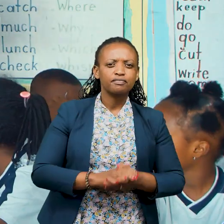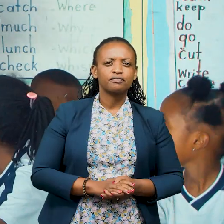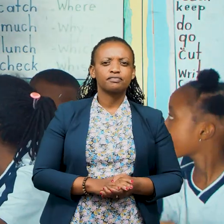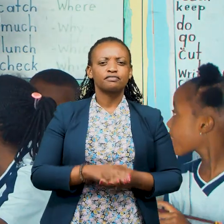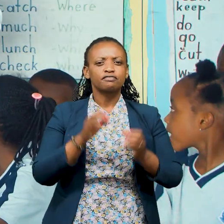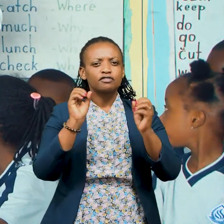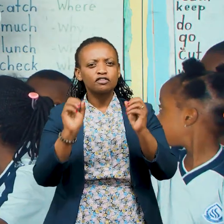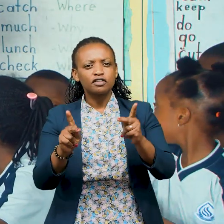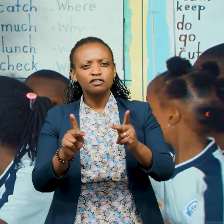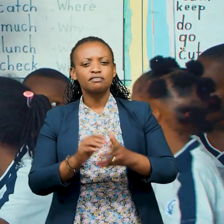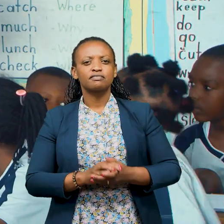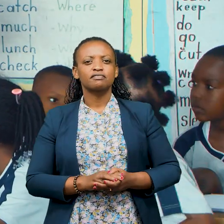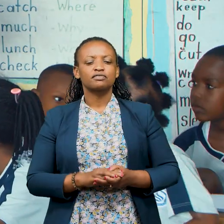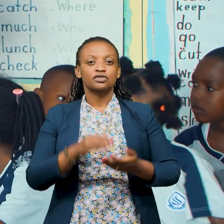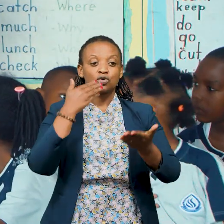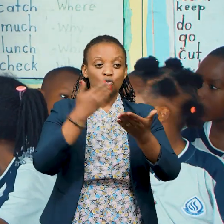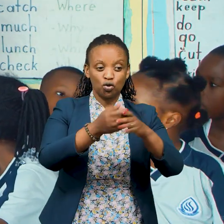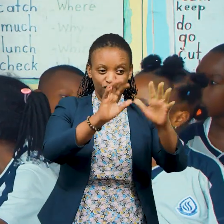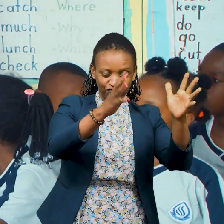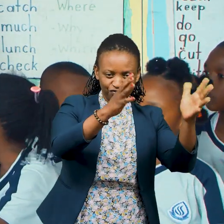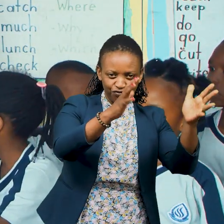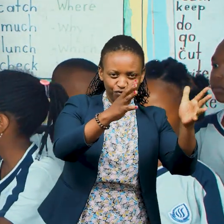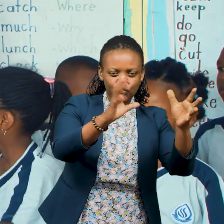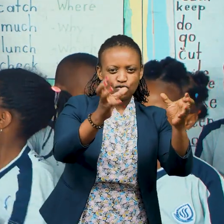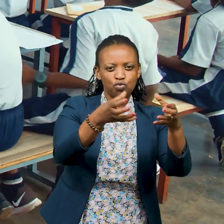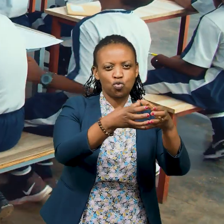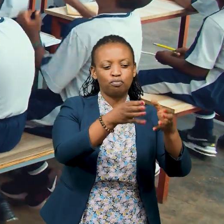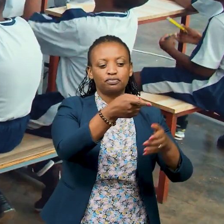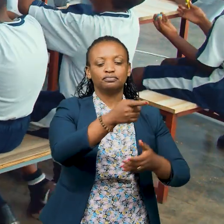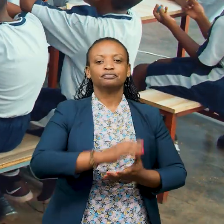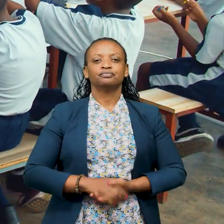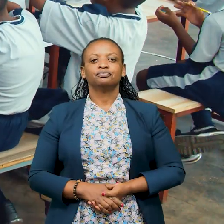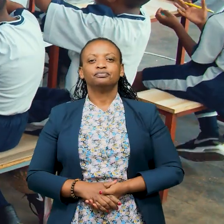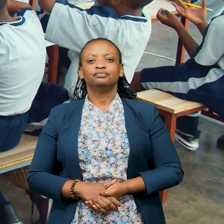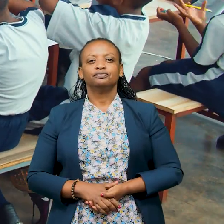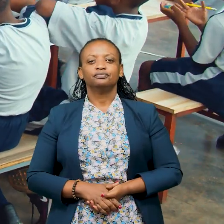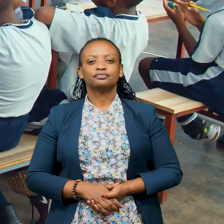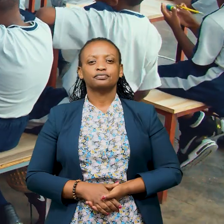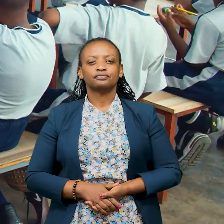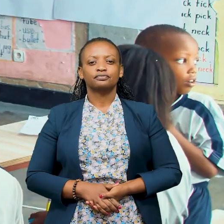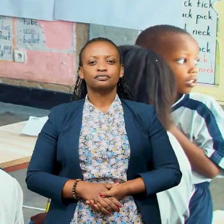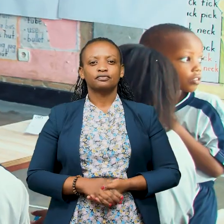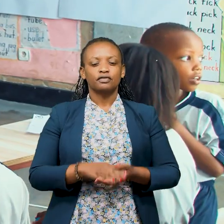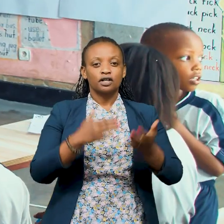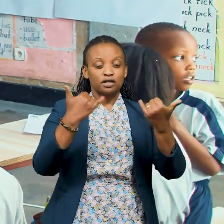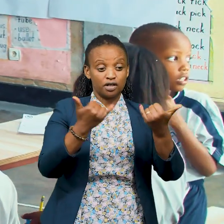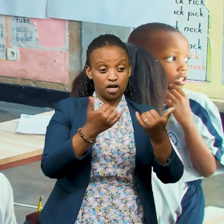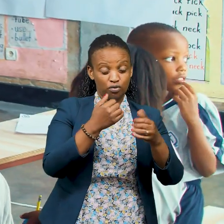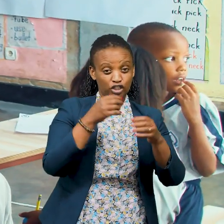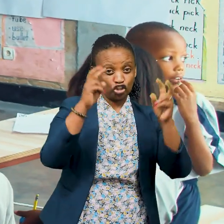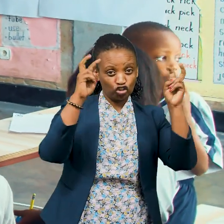Okay. Okay. Very good. Flowers to this group. Very good. After